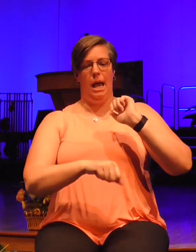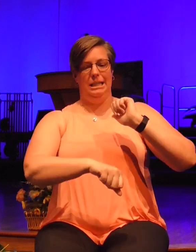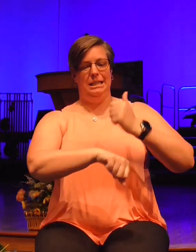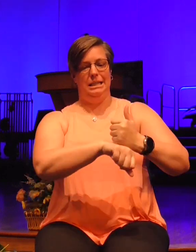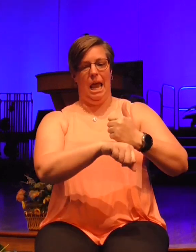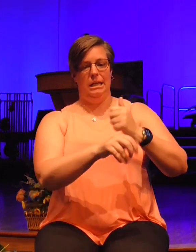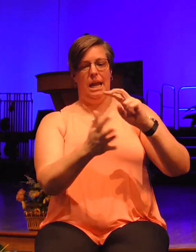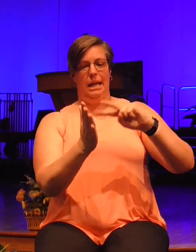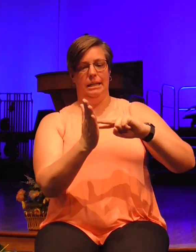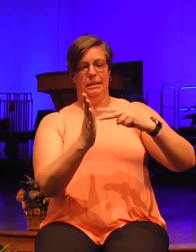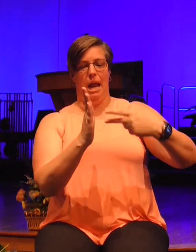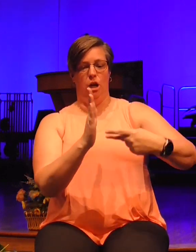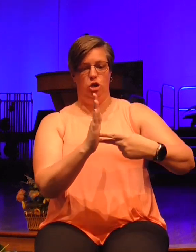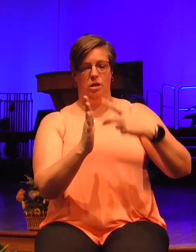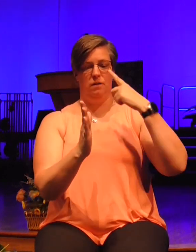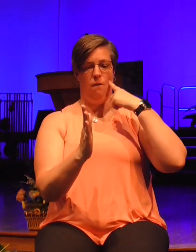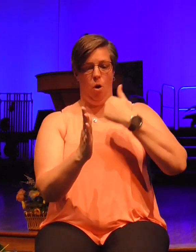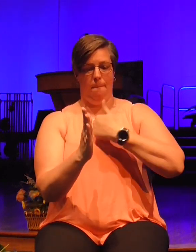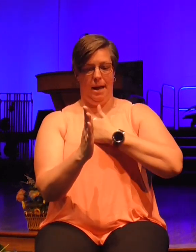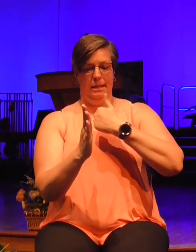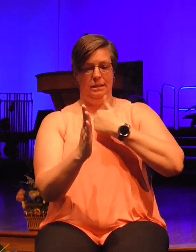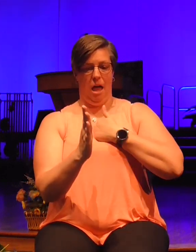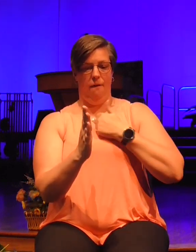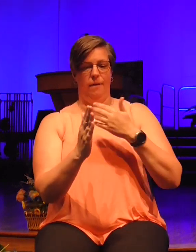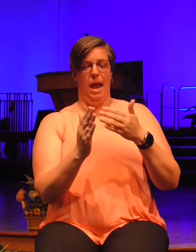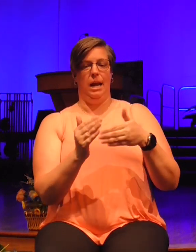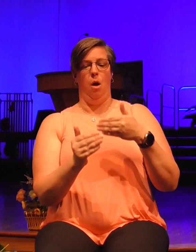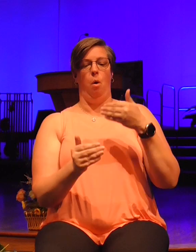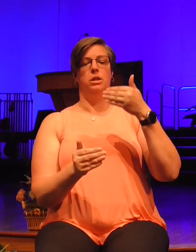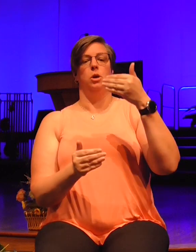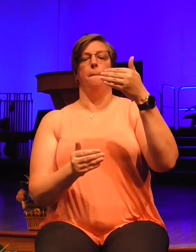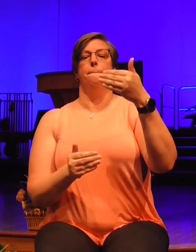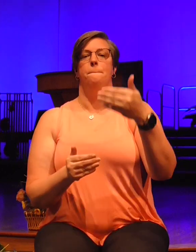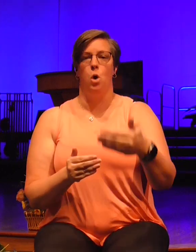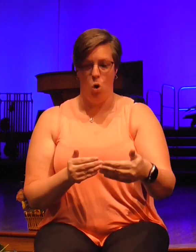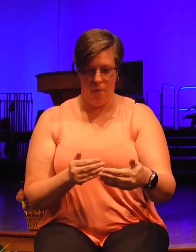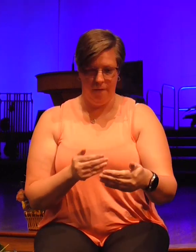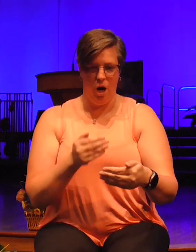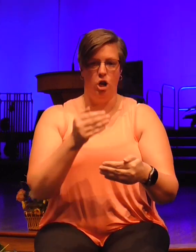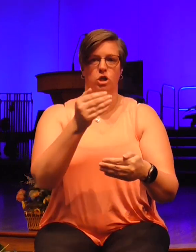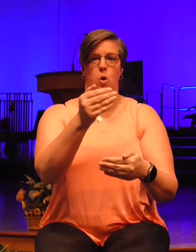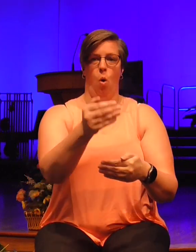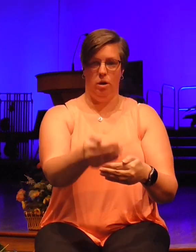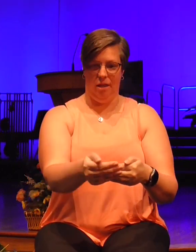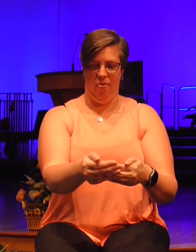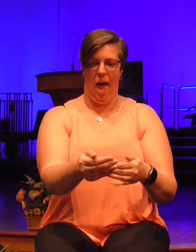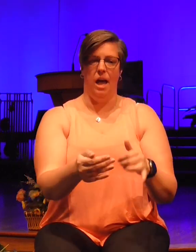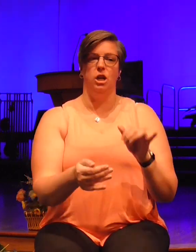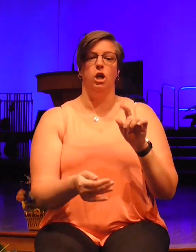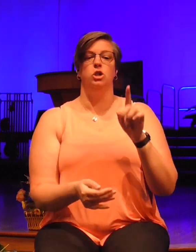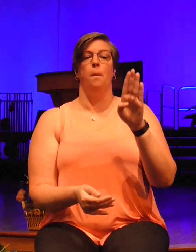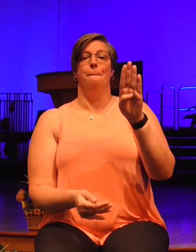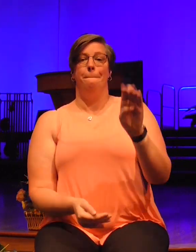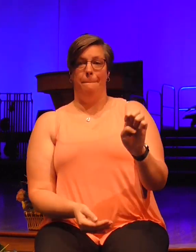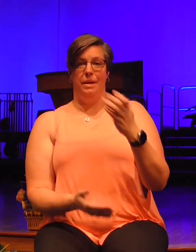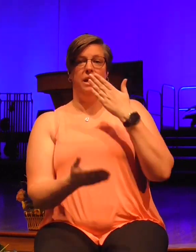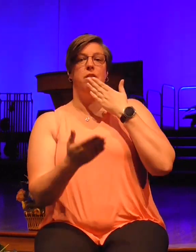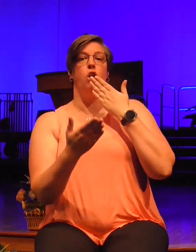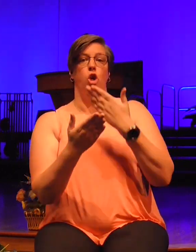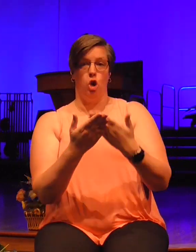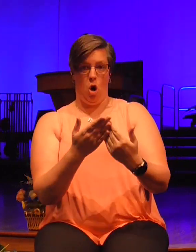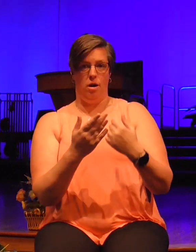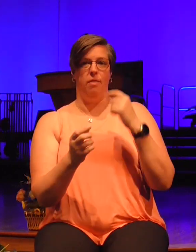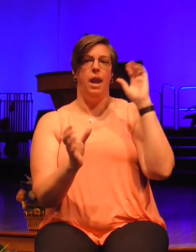good and I begin to move towards them, in order to have and be the good that I seek,